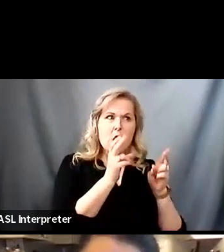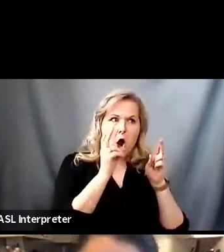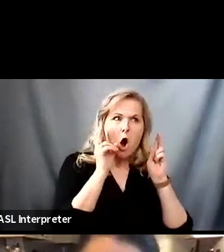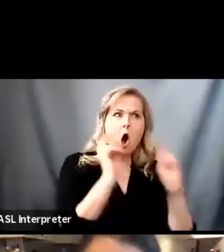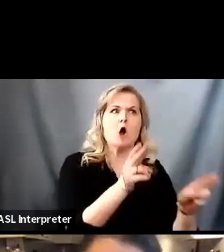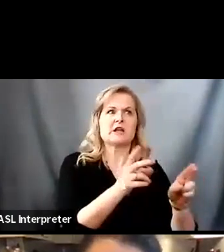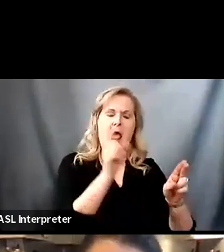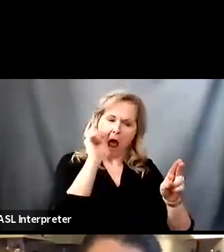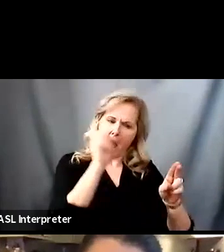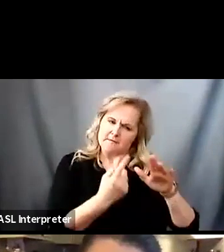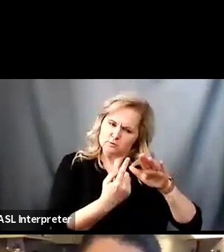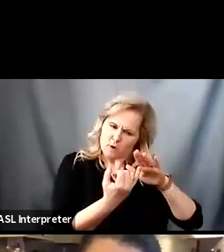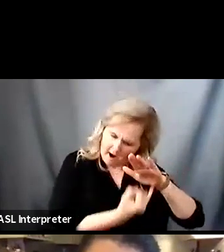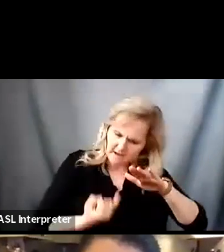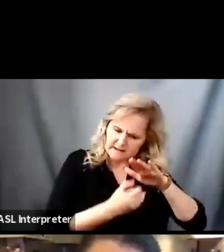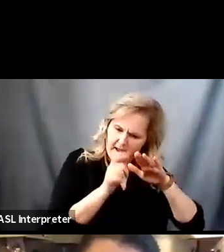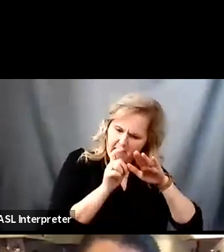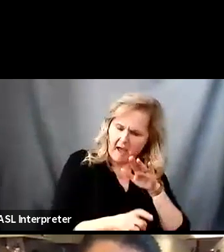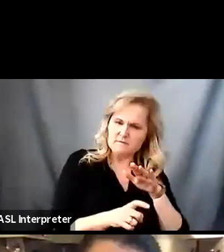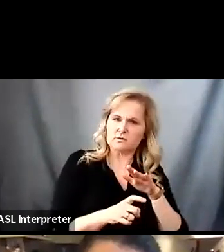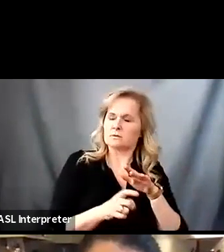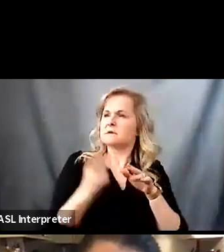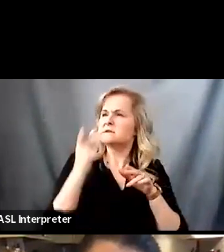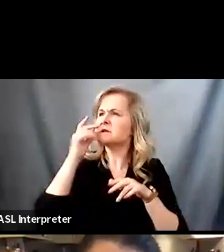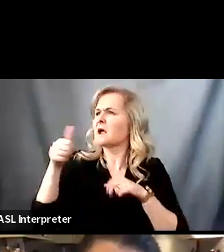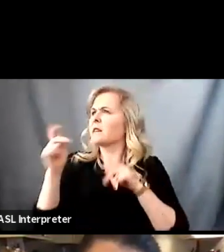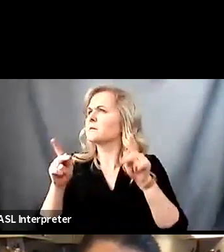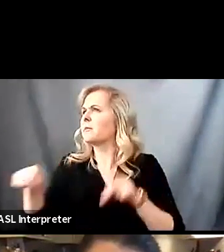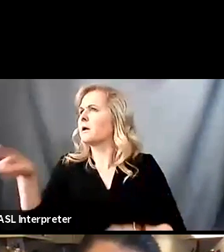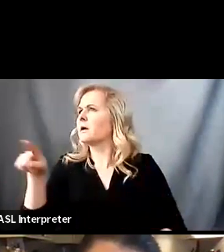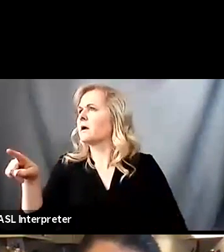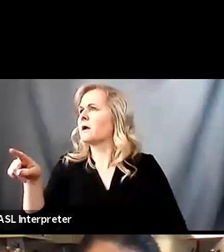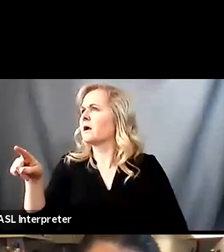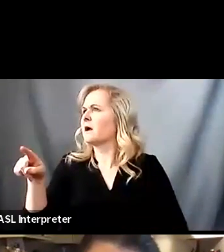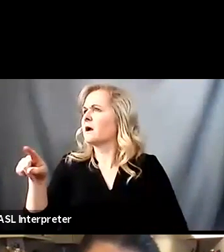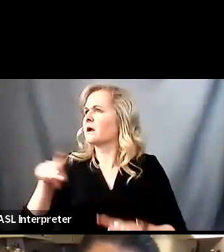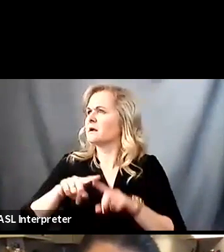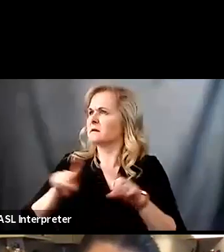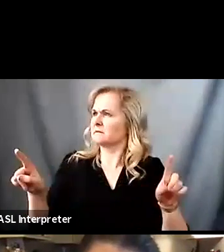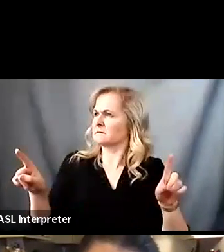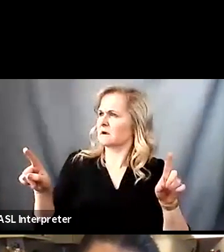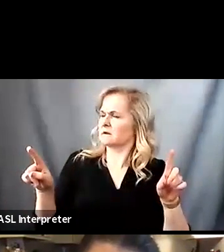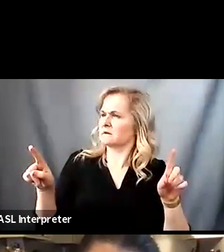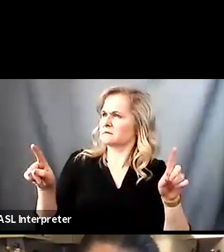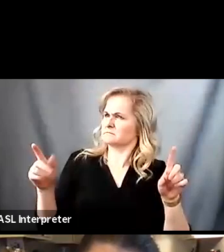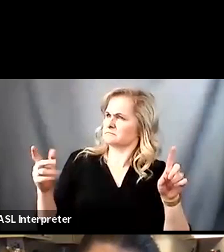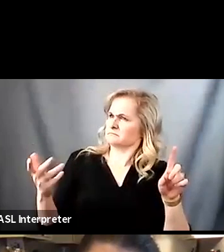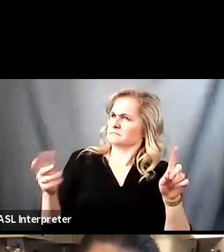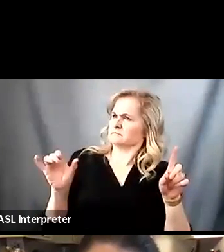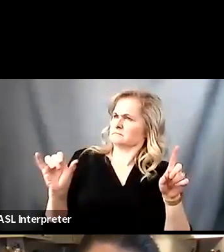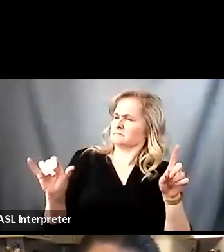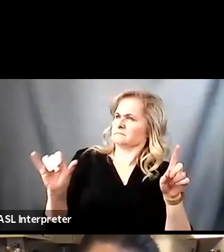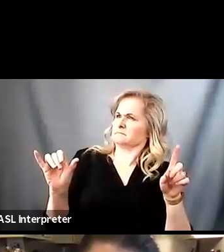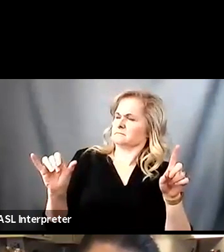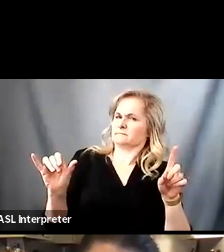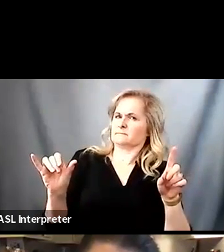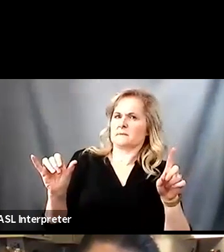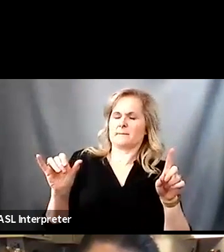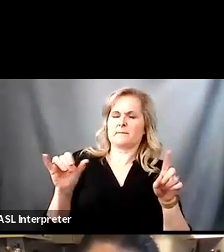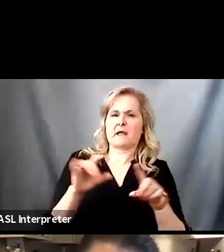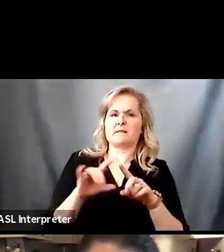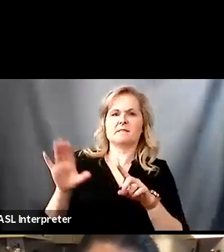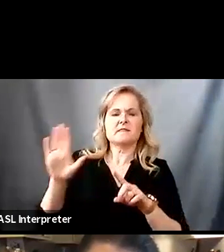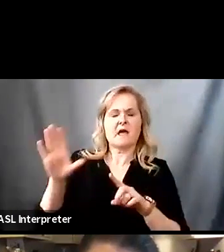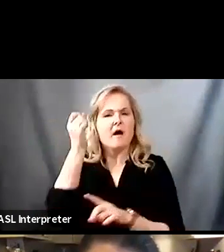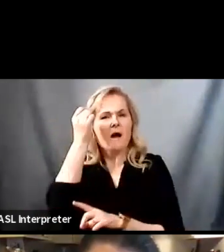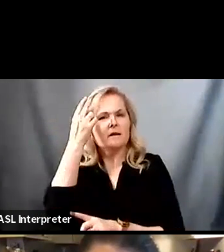isolate, I'm seeing that other people are living in a completely different reality. Or a different perception of